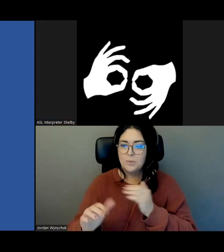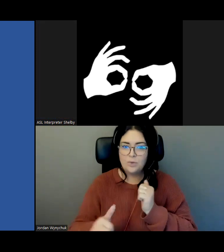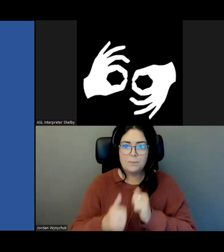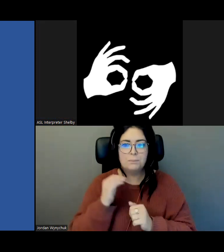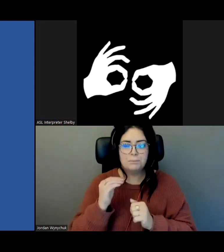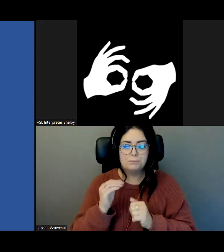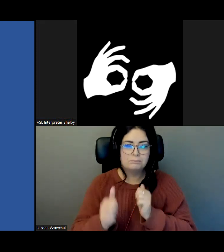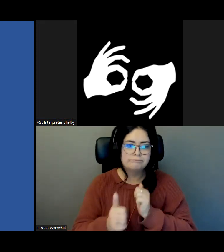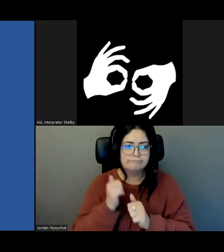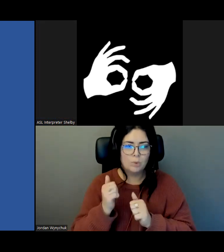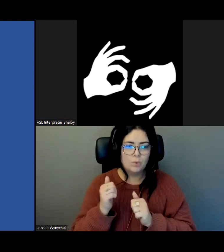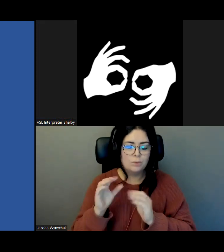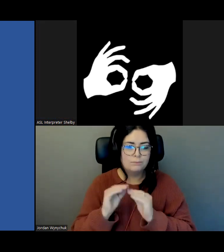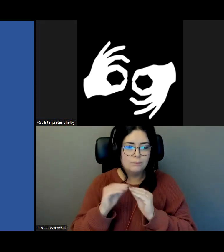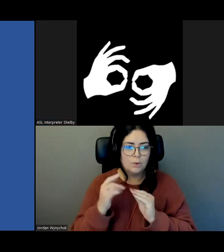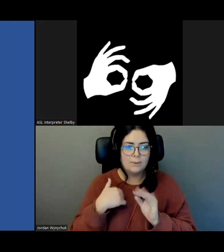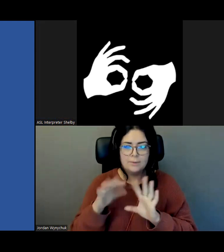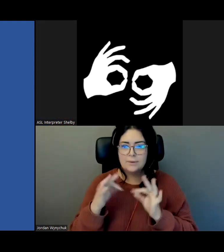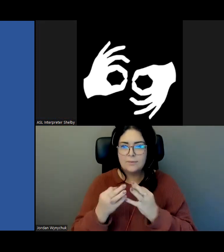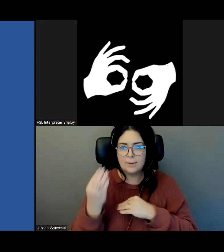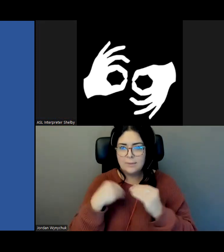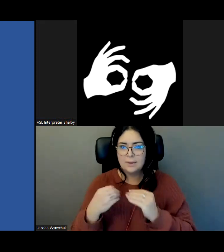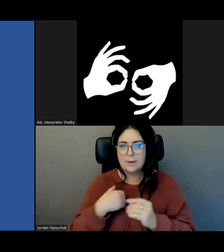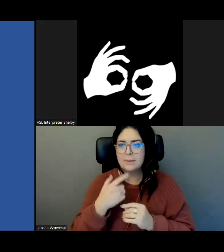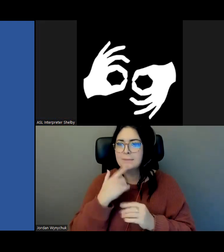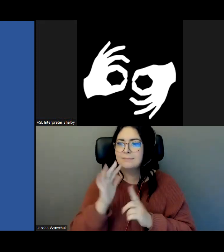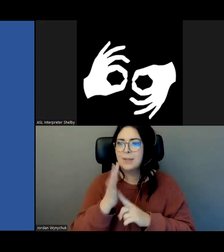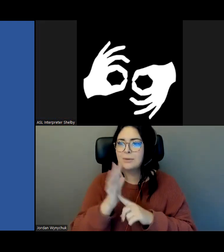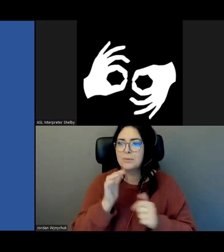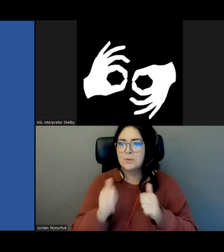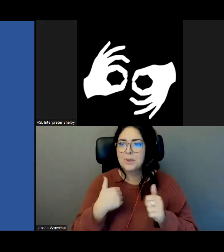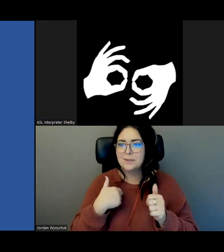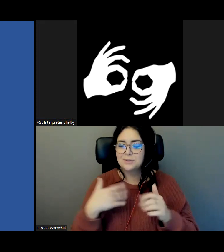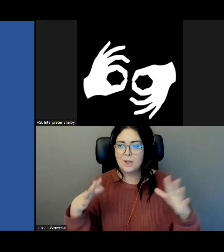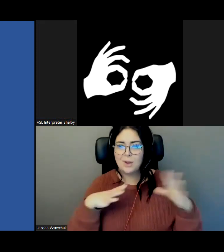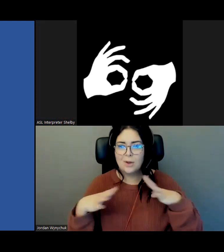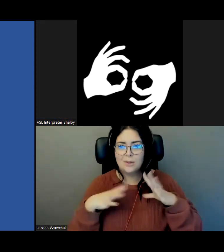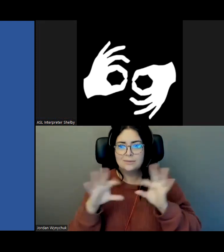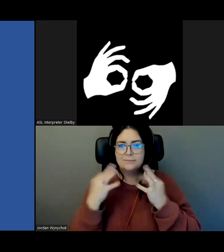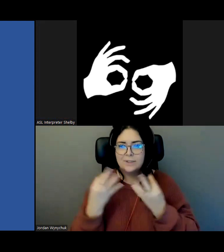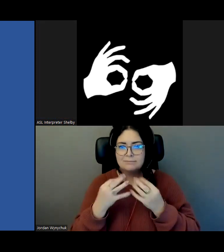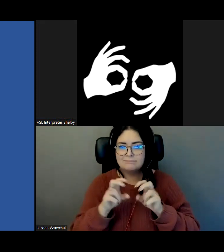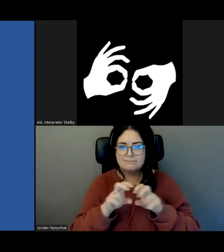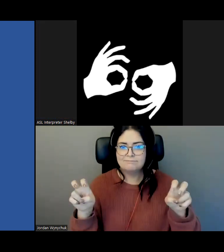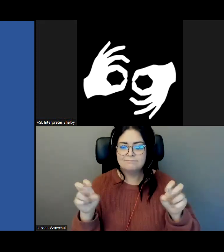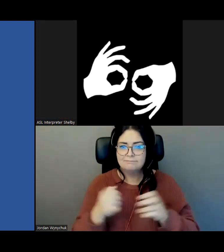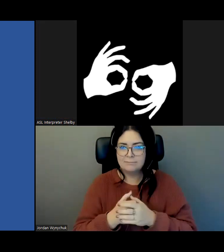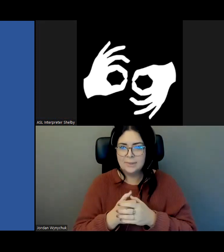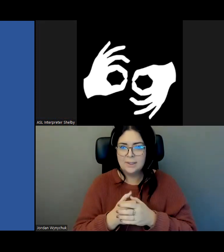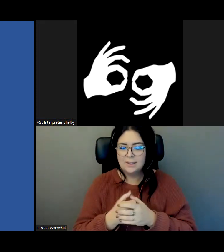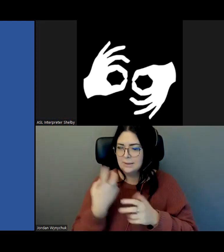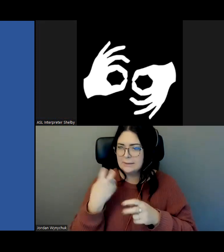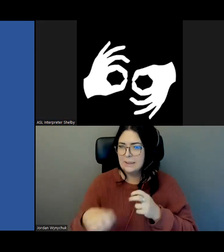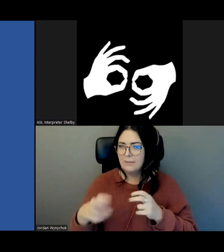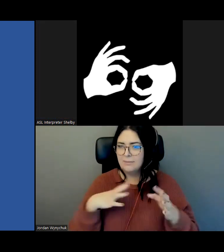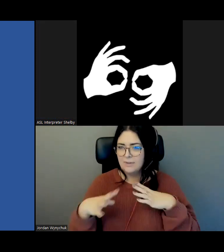popular one is our holiday chosen family dinner. So folks that find it hard around the holidays,